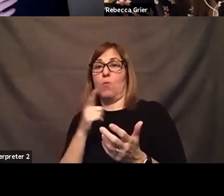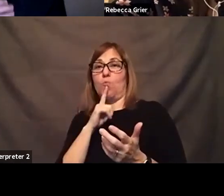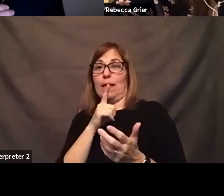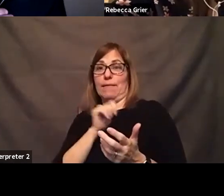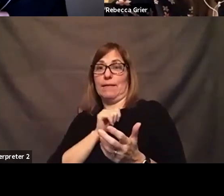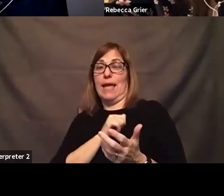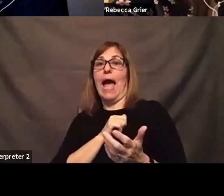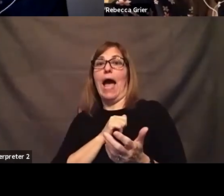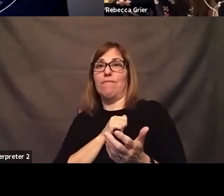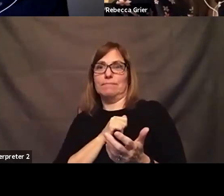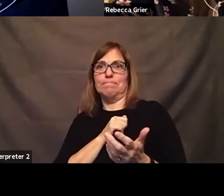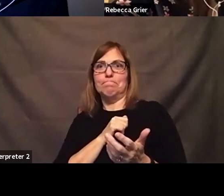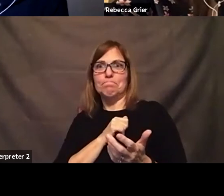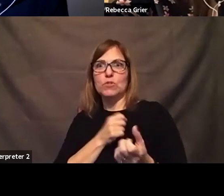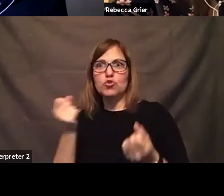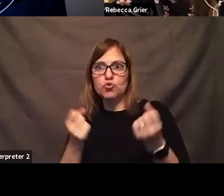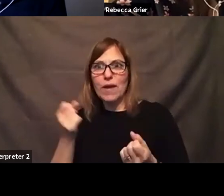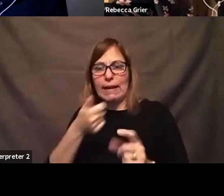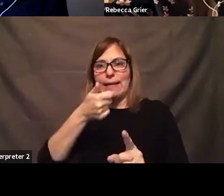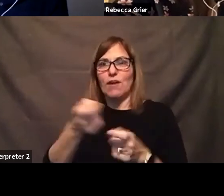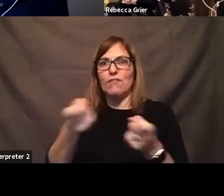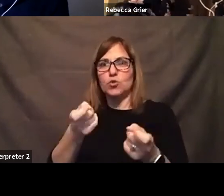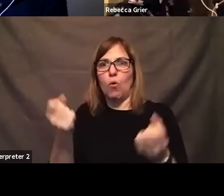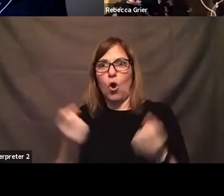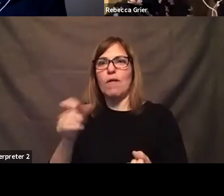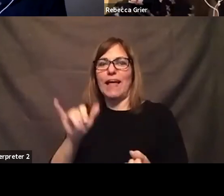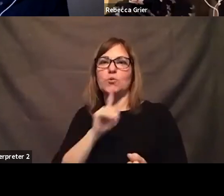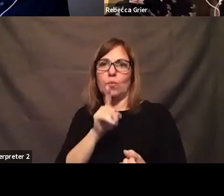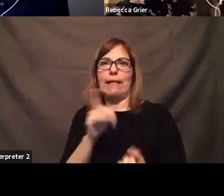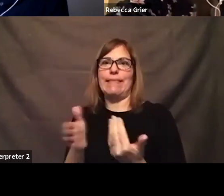is probably the easiest place to do vehicle autonomy.